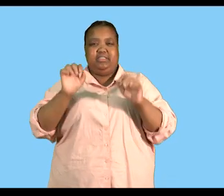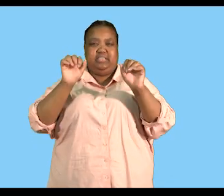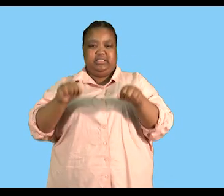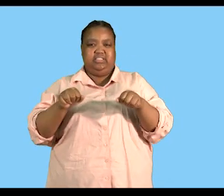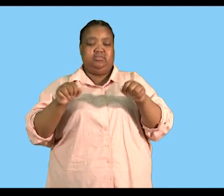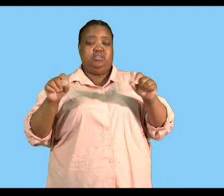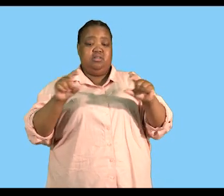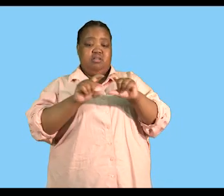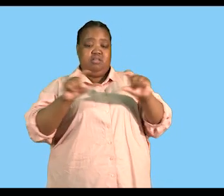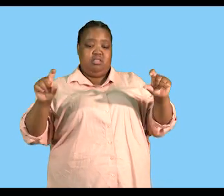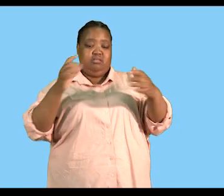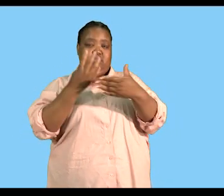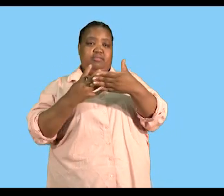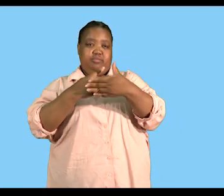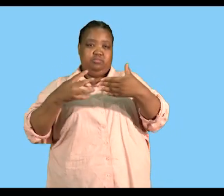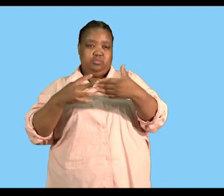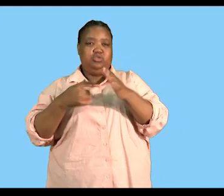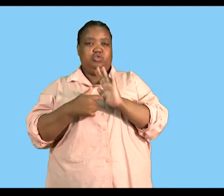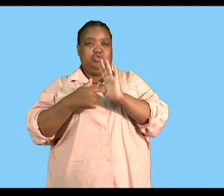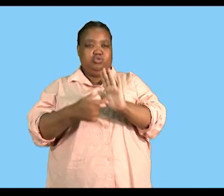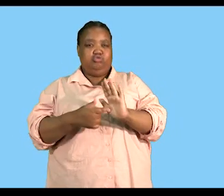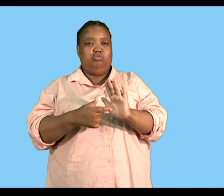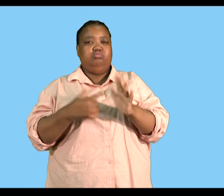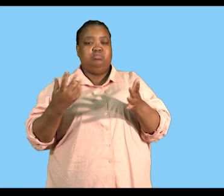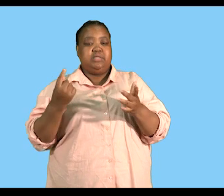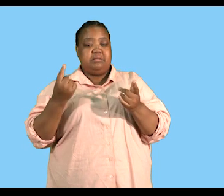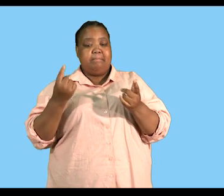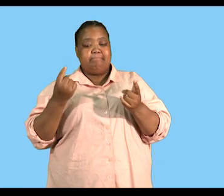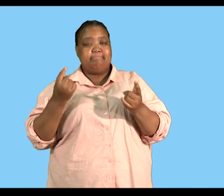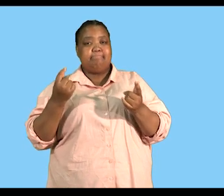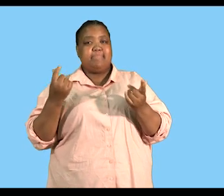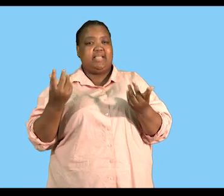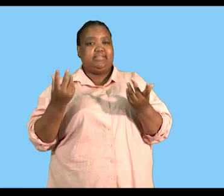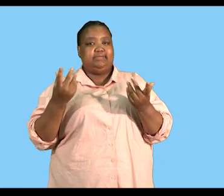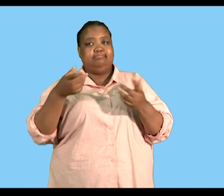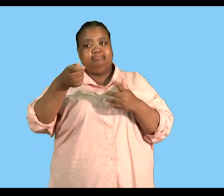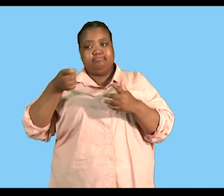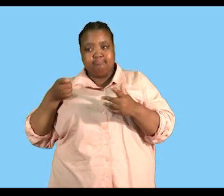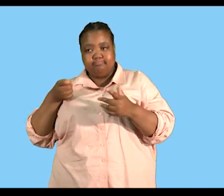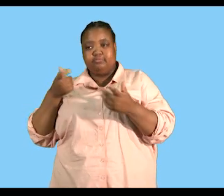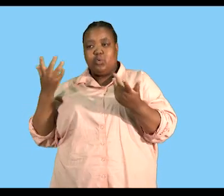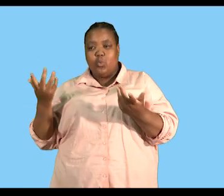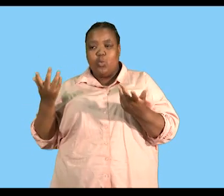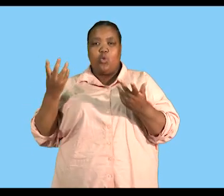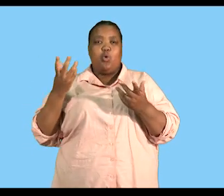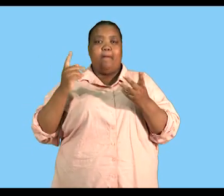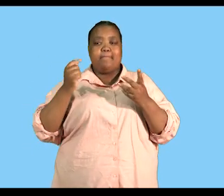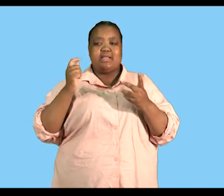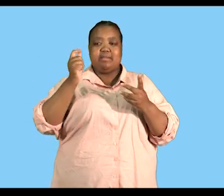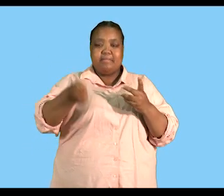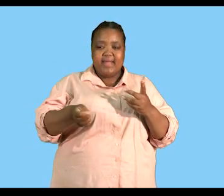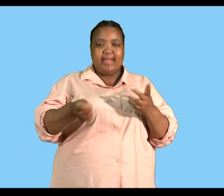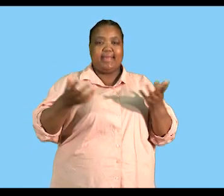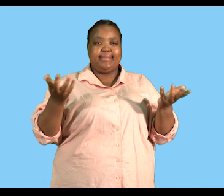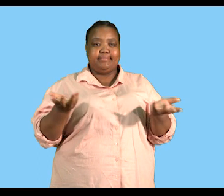be applicable. Now remember your terminology. A transaction is any activity that will be happening in your bank account, whether